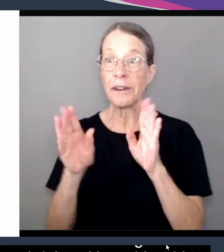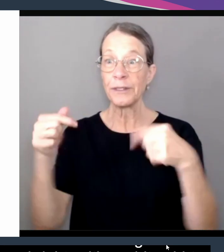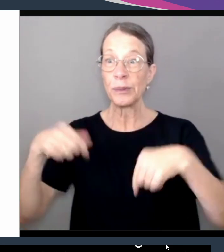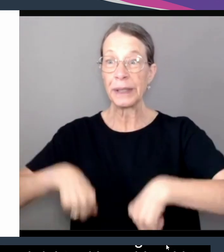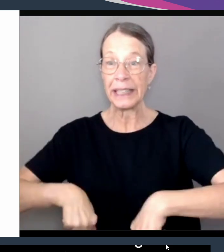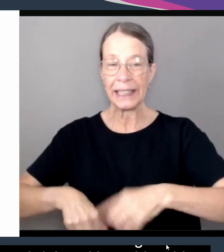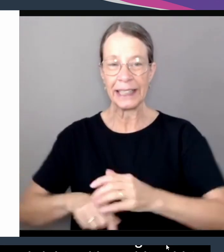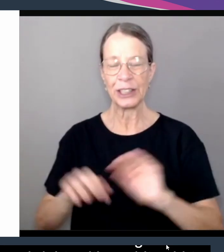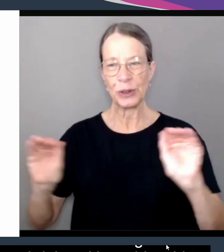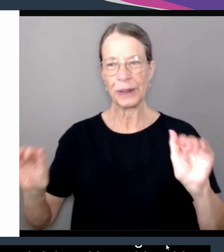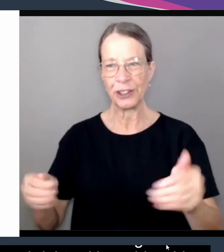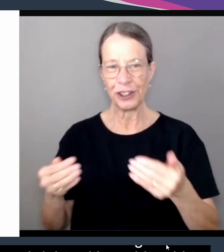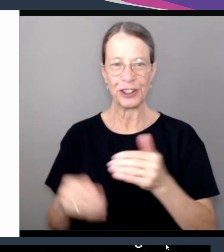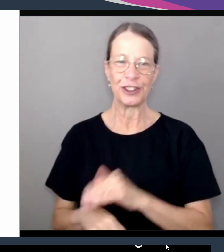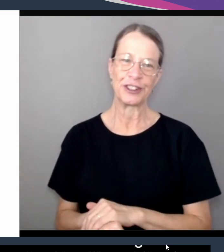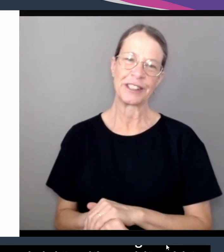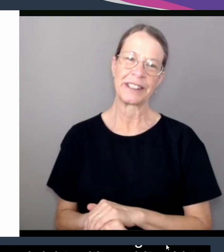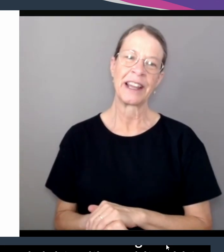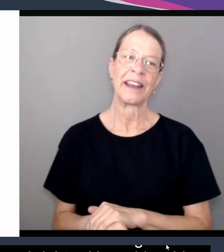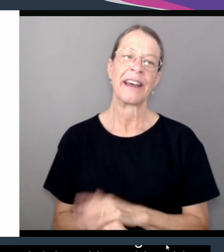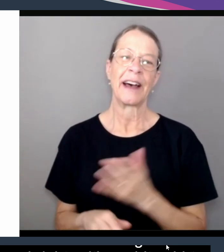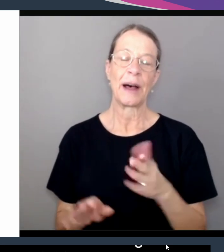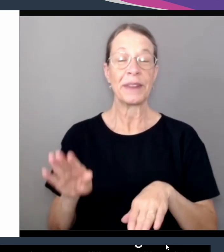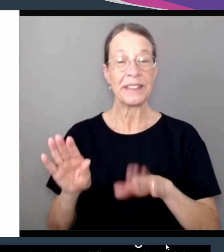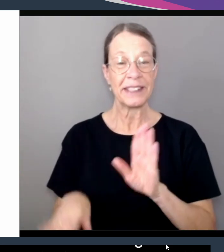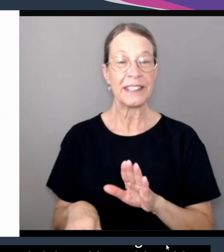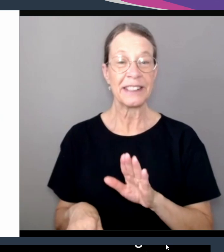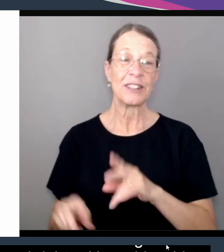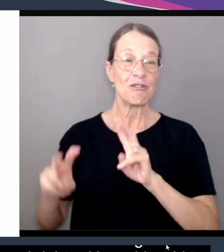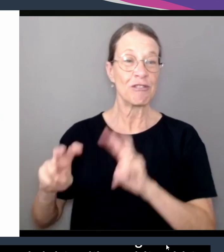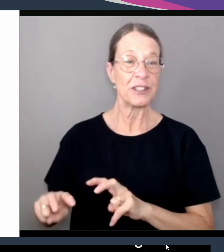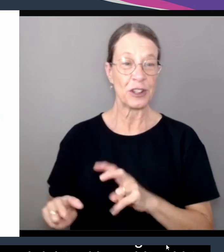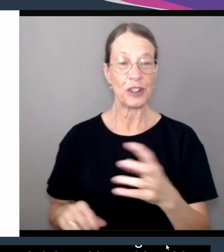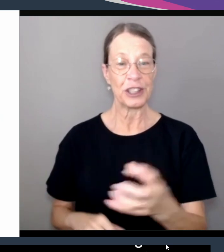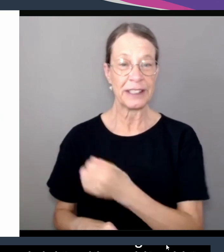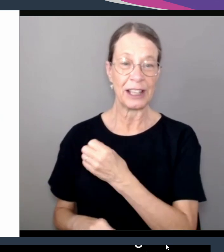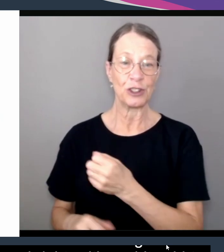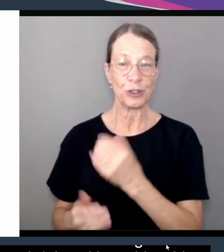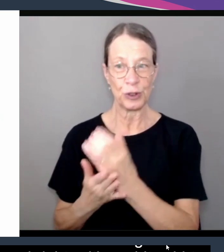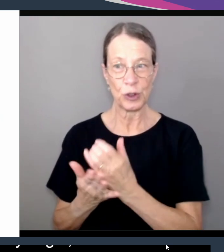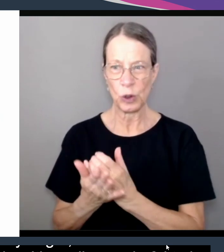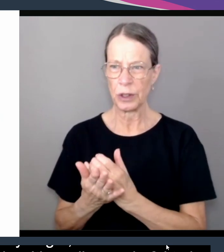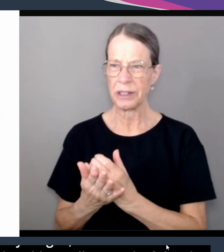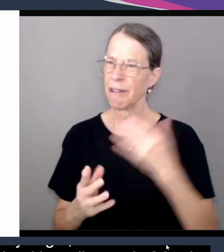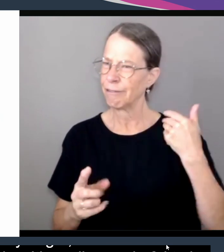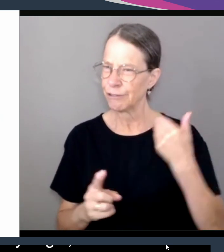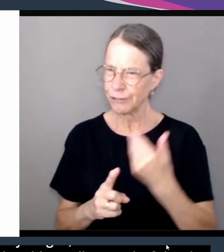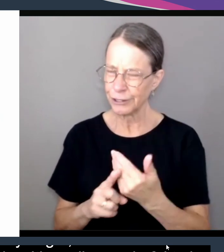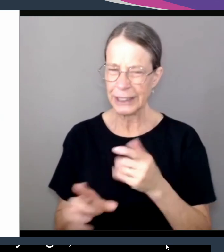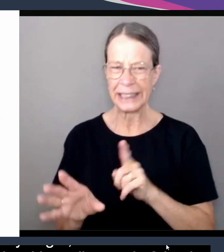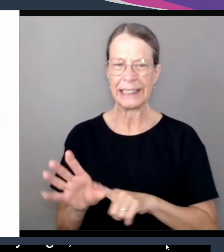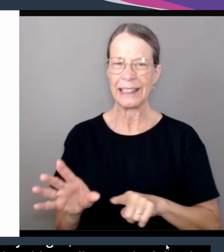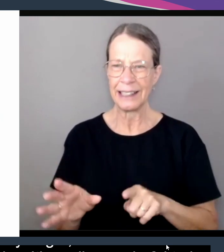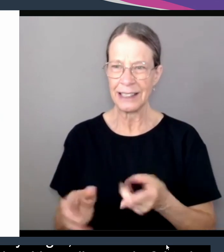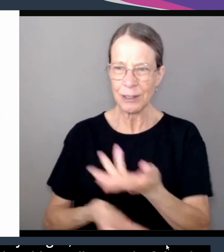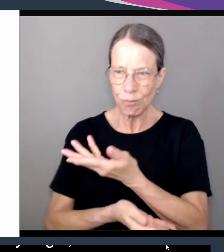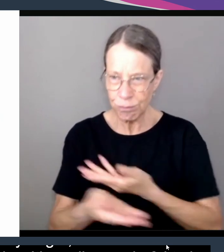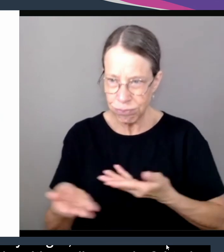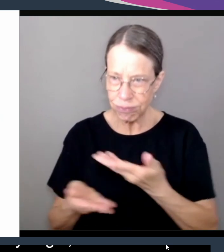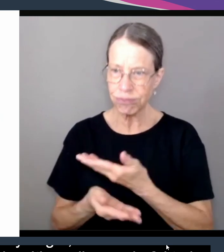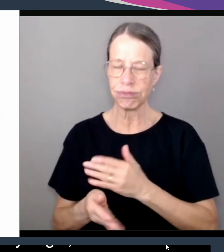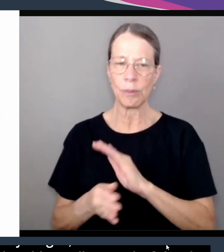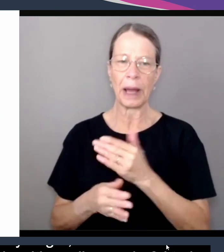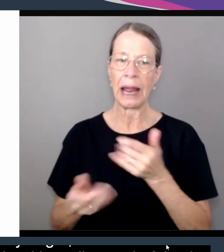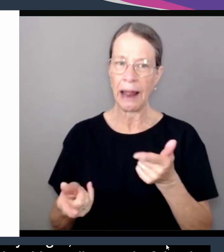Citizen Research Essentials course, a course that represents years of conversations and leadership of people with disability who